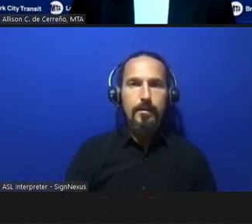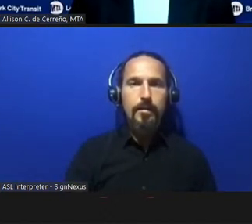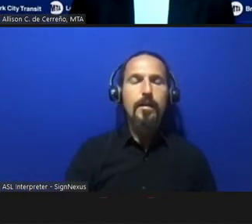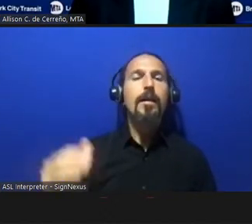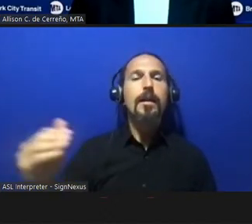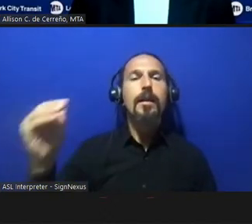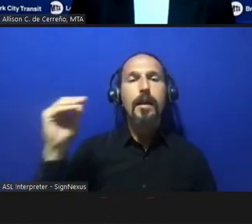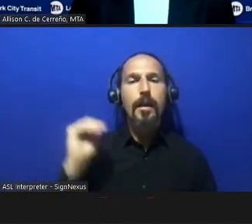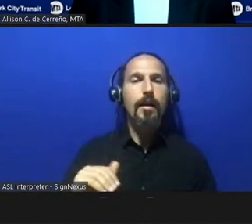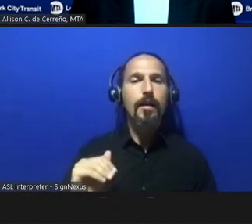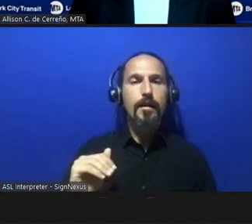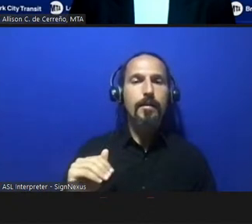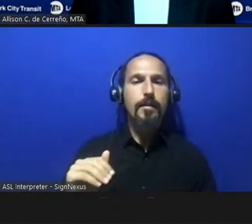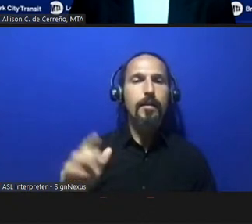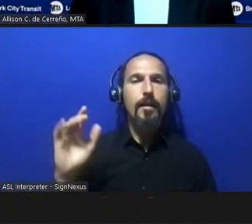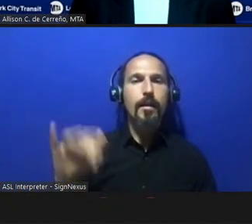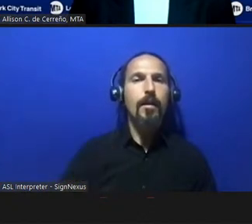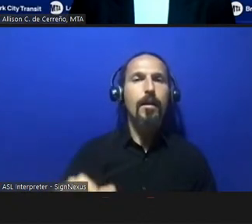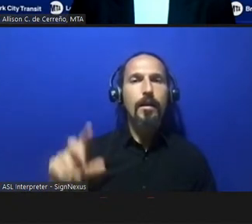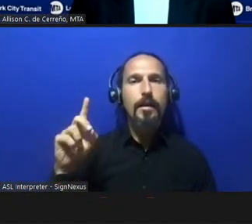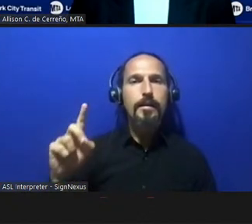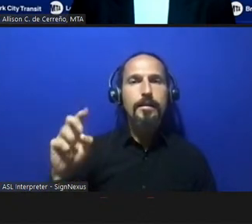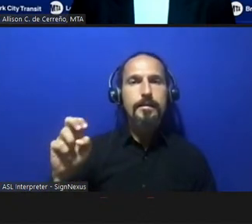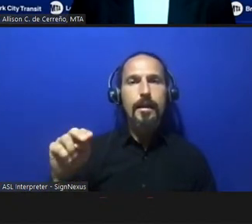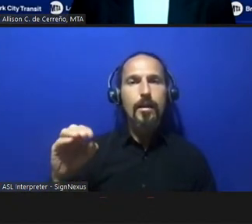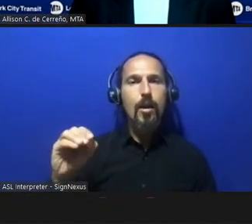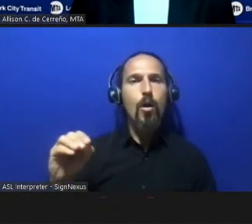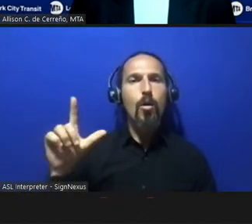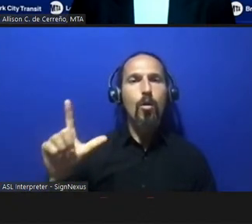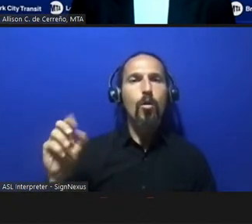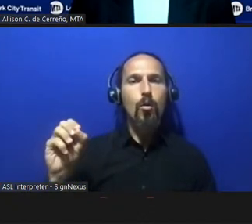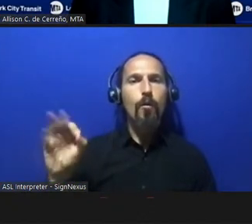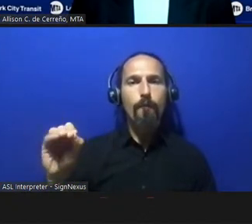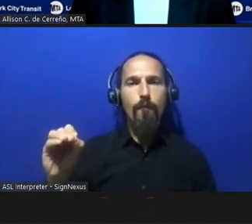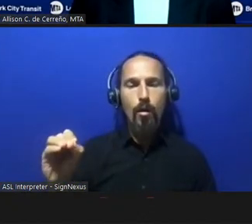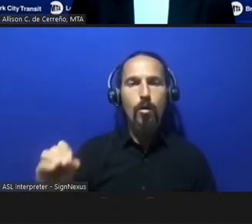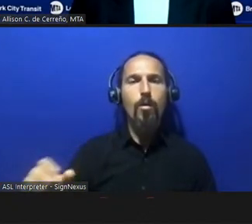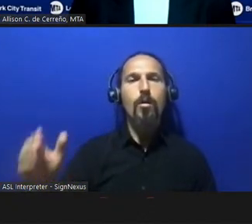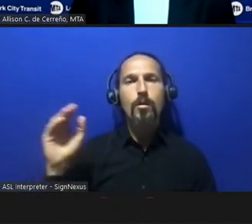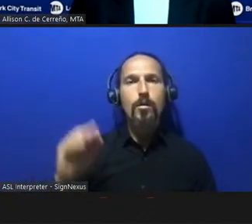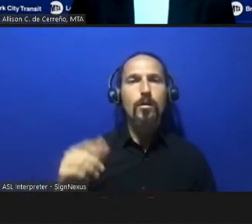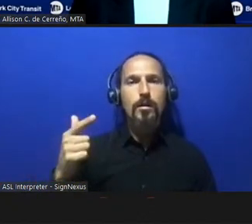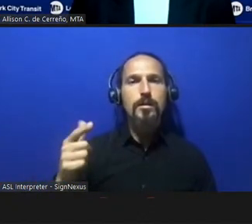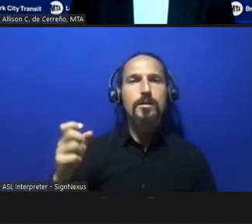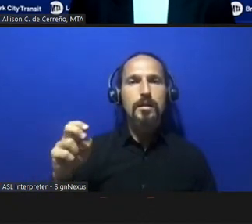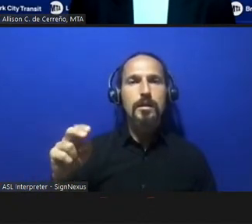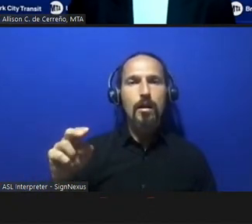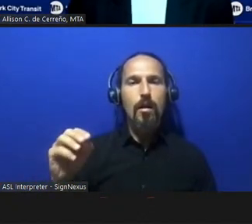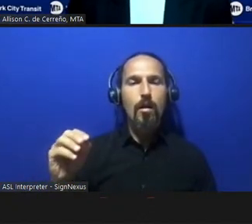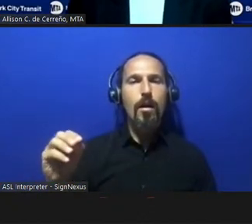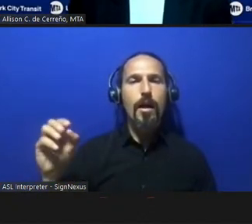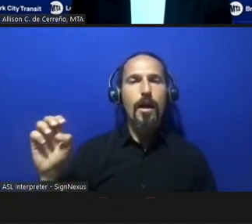our next speaker is denno luffo followed by giovannia esquibel